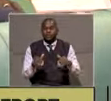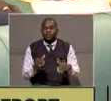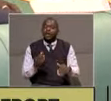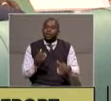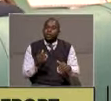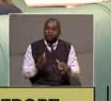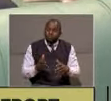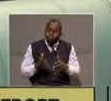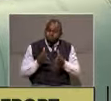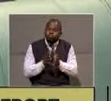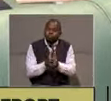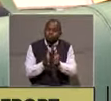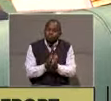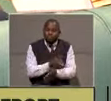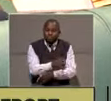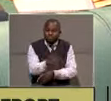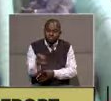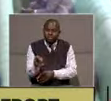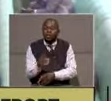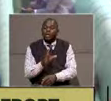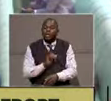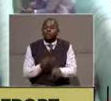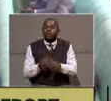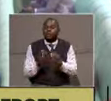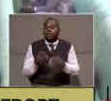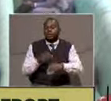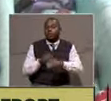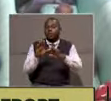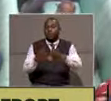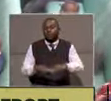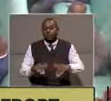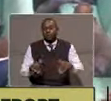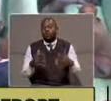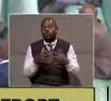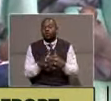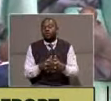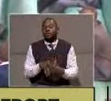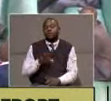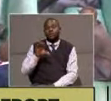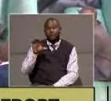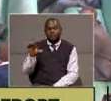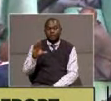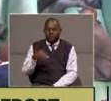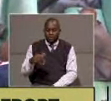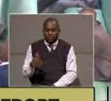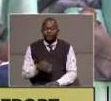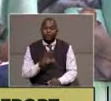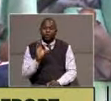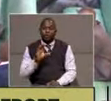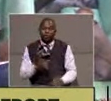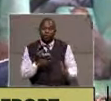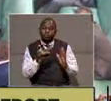to implore all of us to be tolerant. This was at Parliament on Wednesday evening, after the Committee on